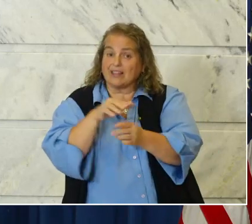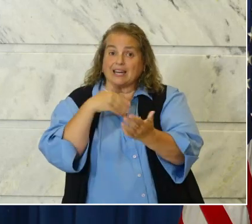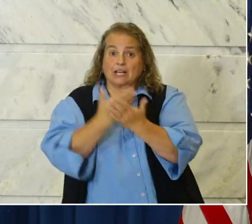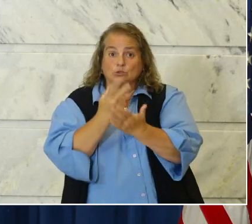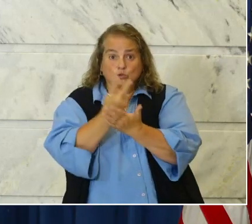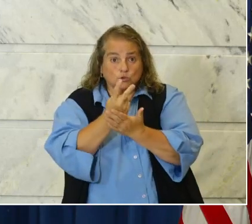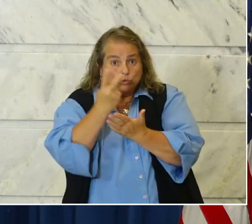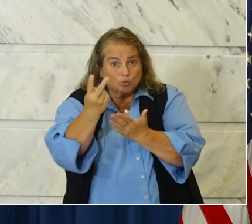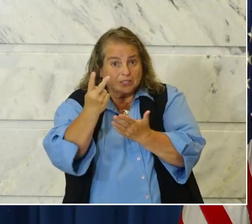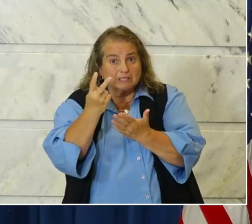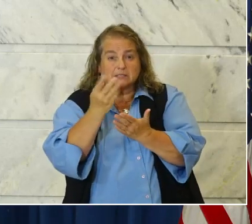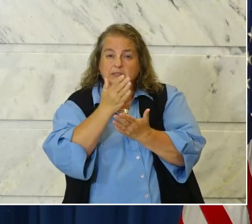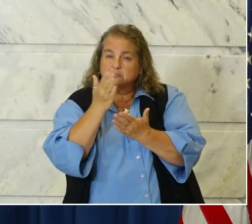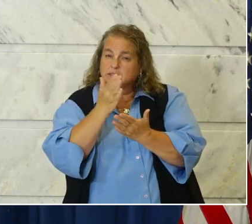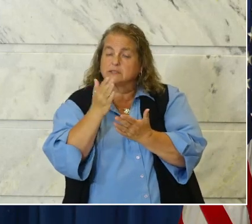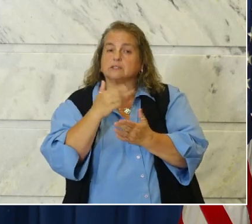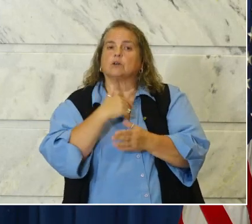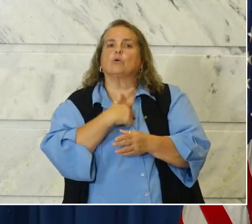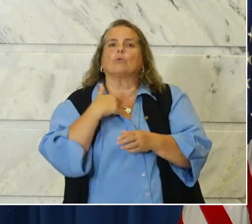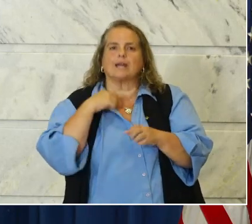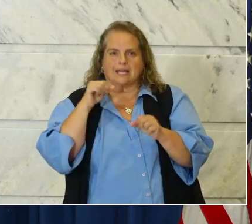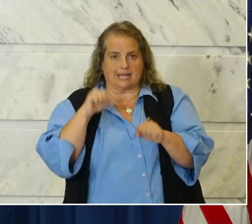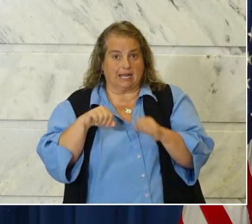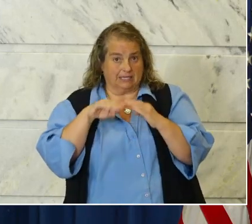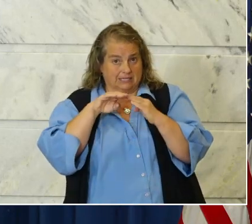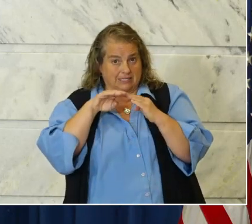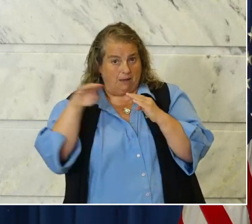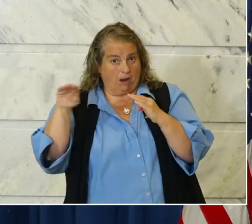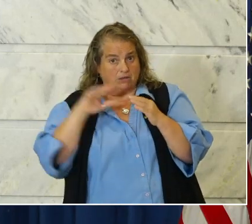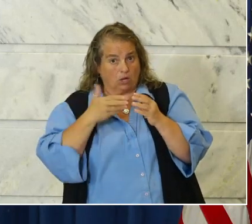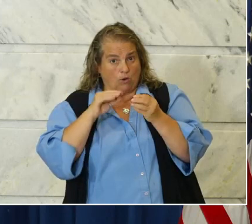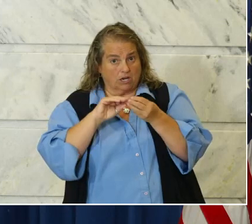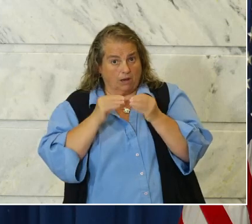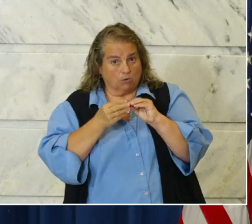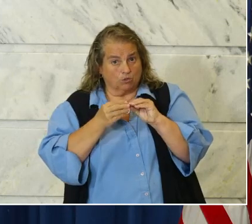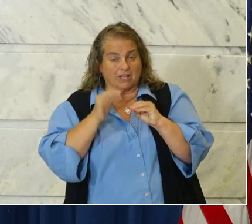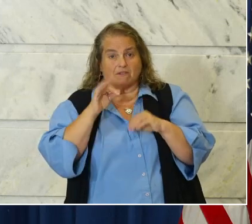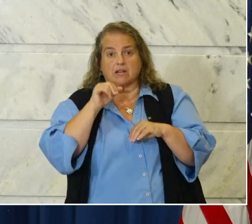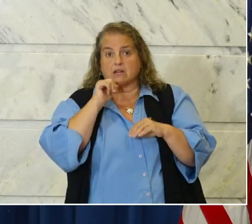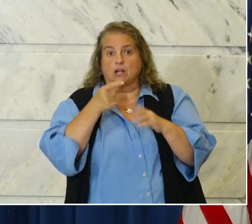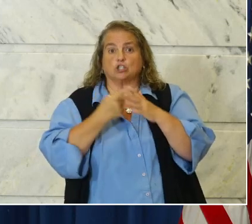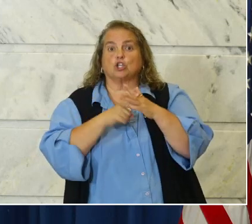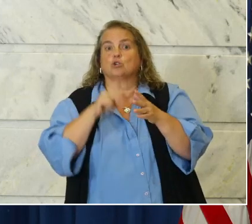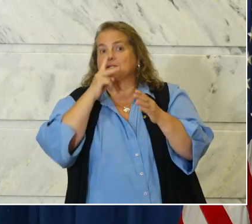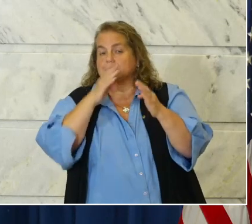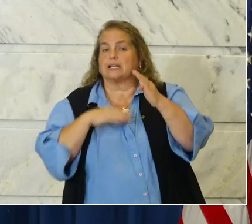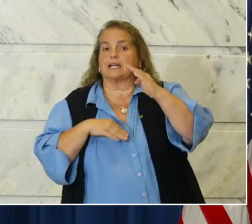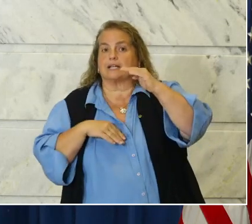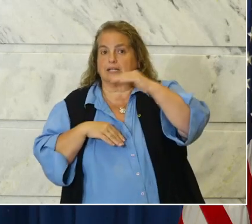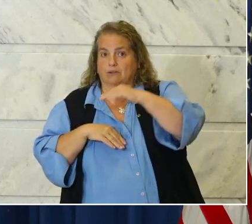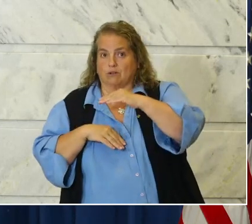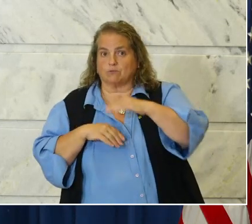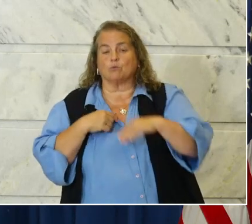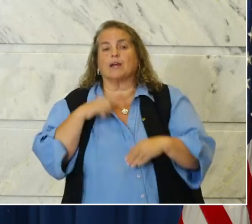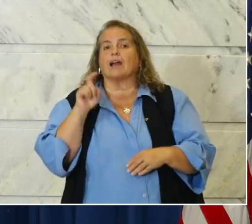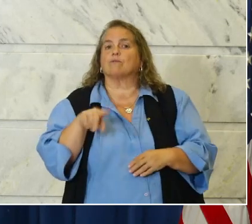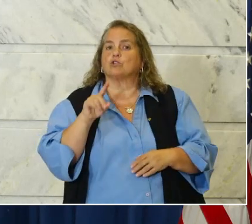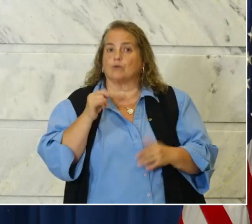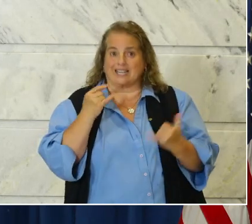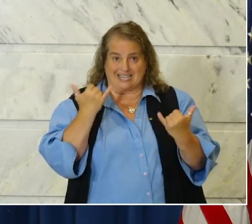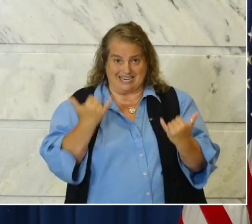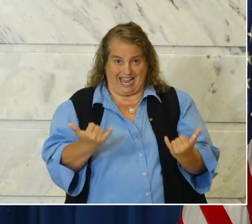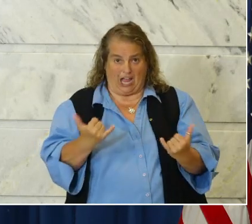2 weeks and change, we can stabilize our numbers, if not start to see a decrease. Now is the